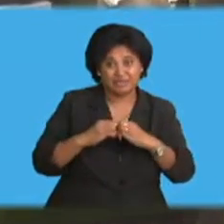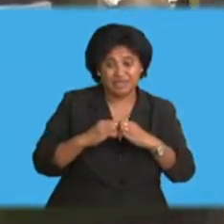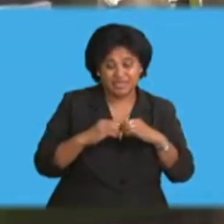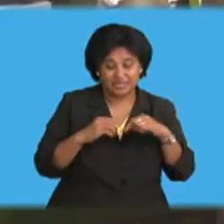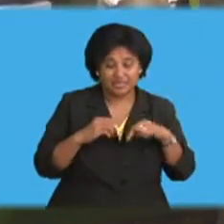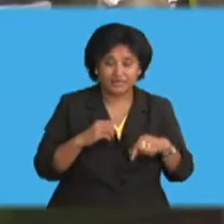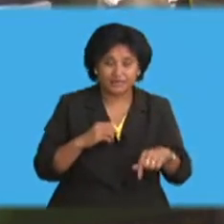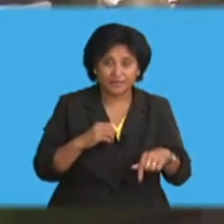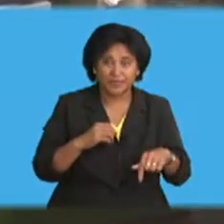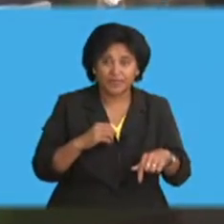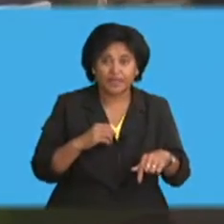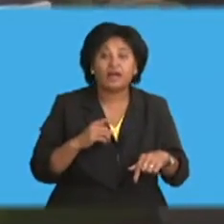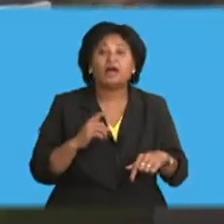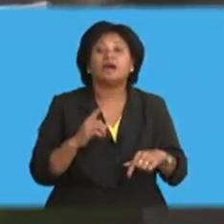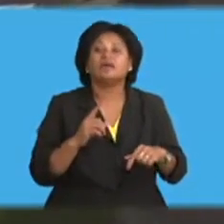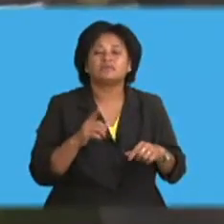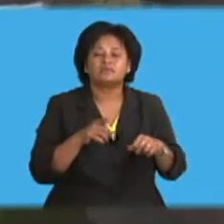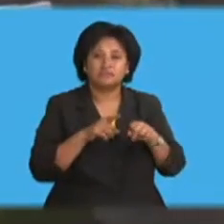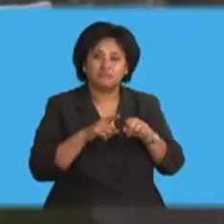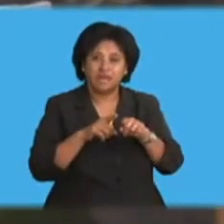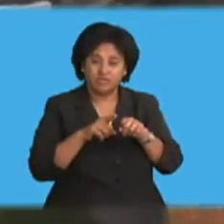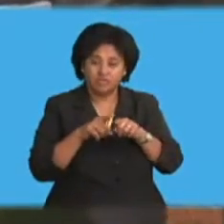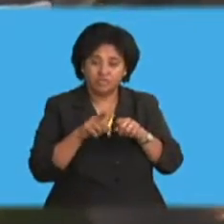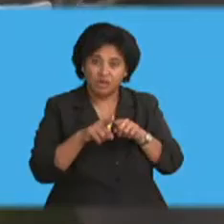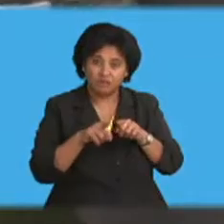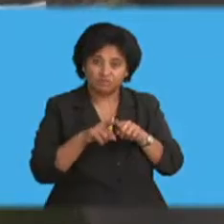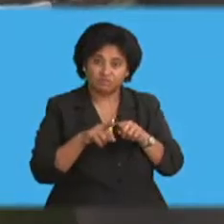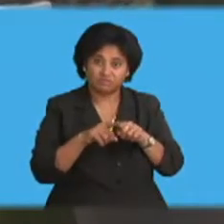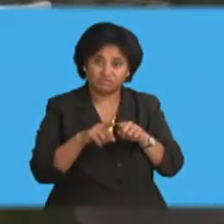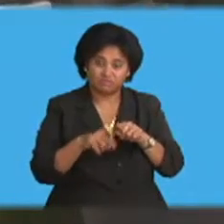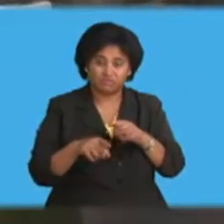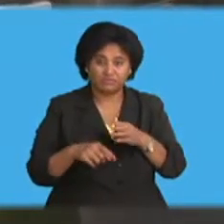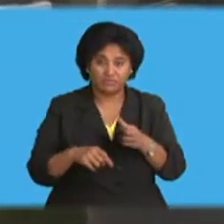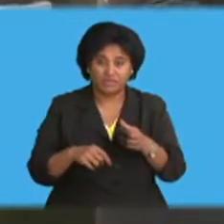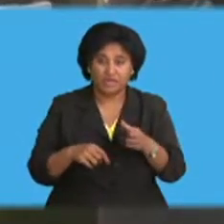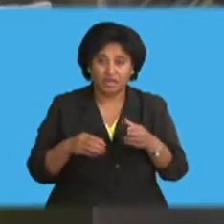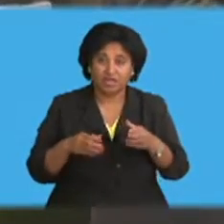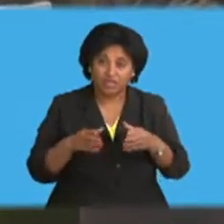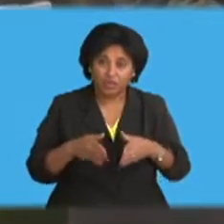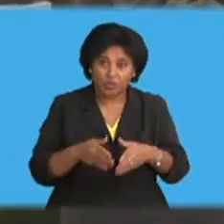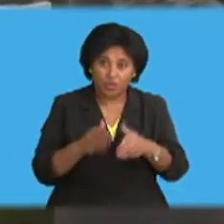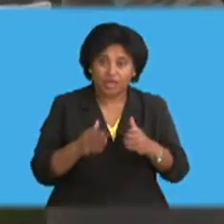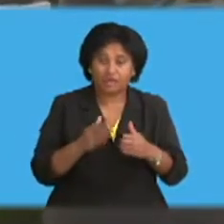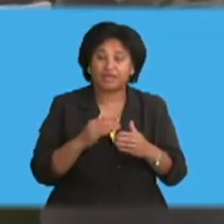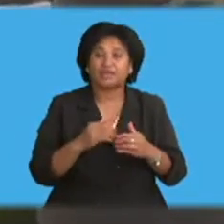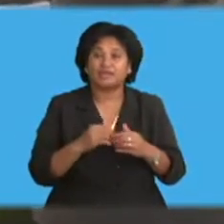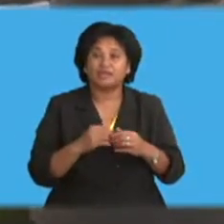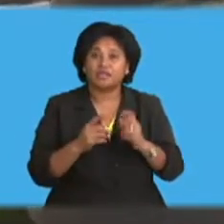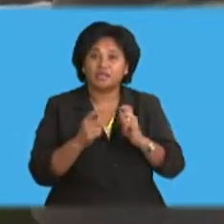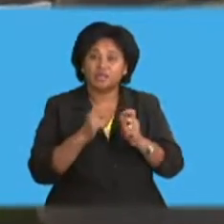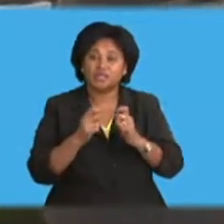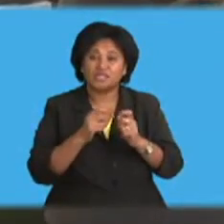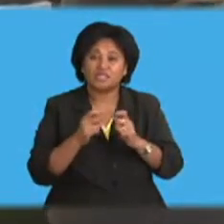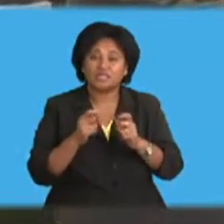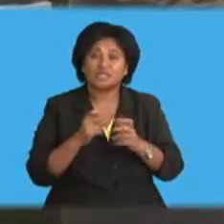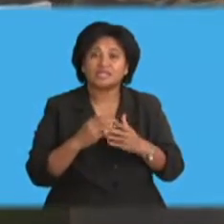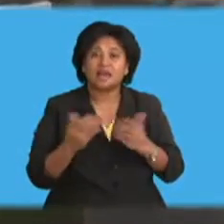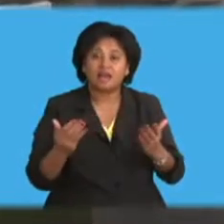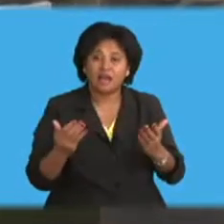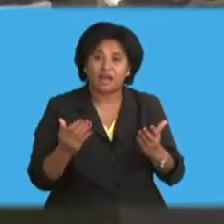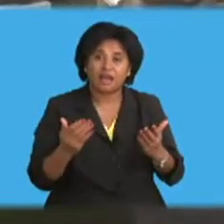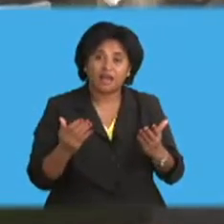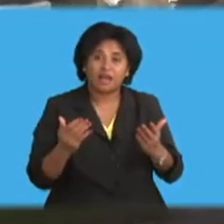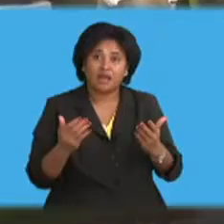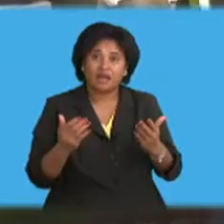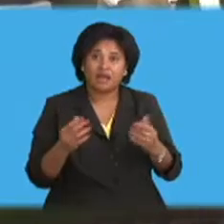Speaker, the mostly accepted method of testing is what we call the caudal